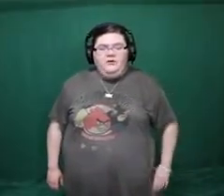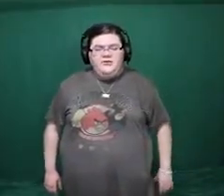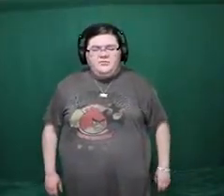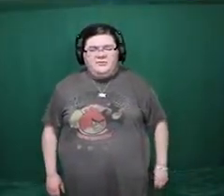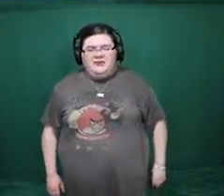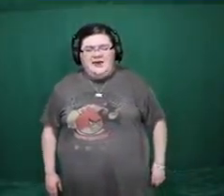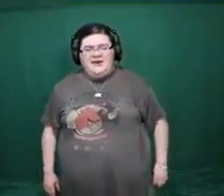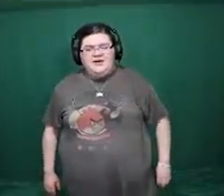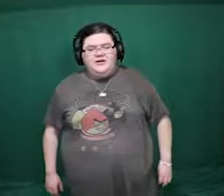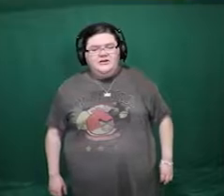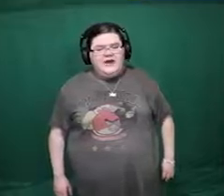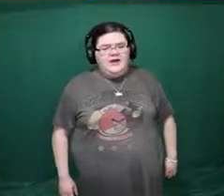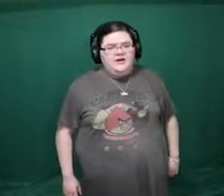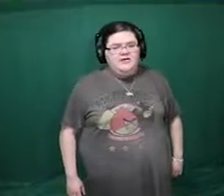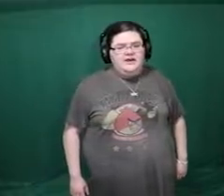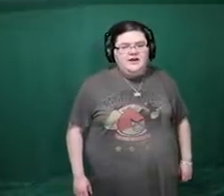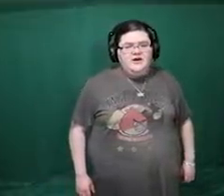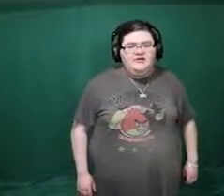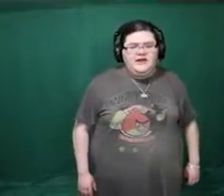Oh, that was a big play.